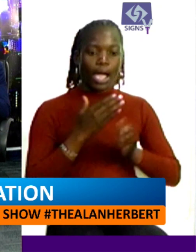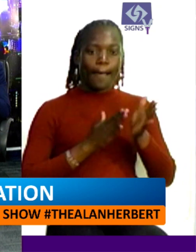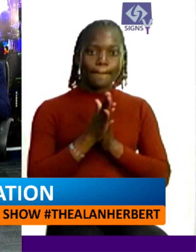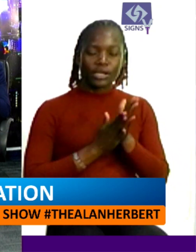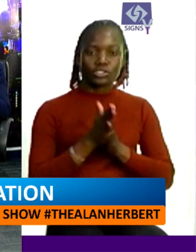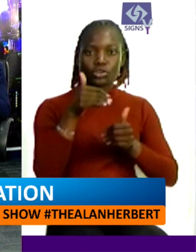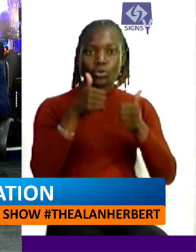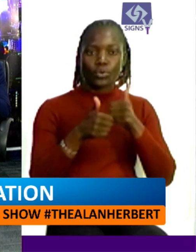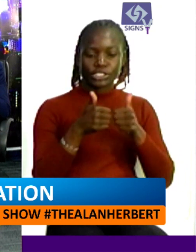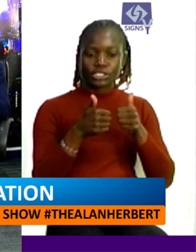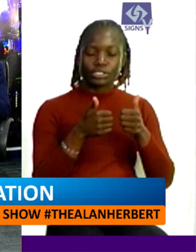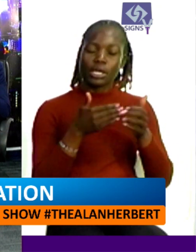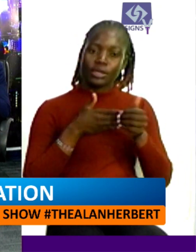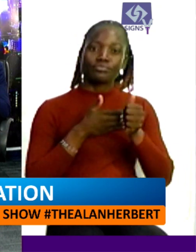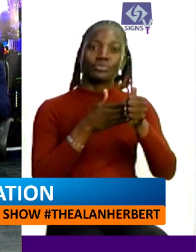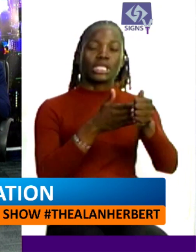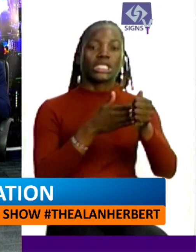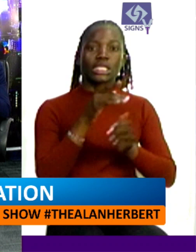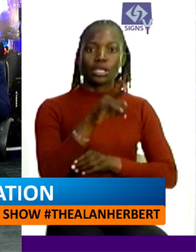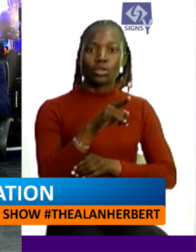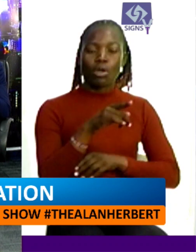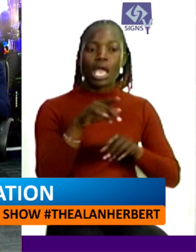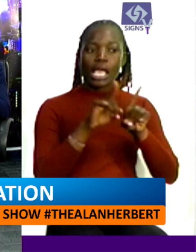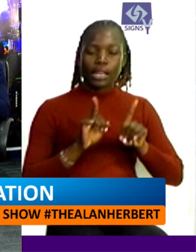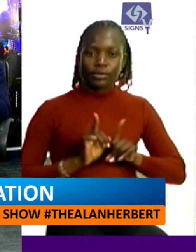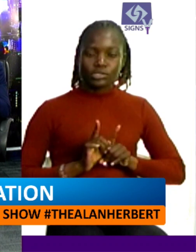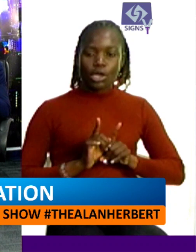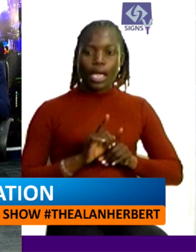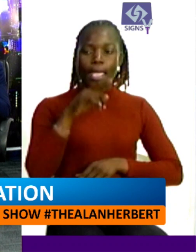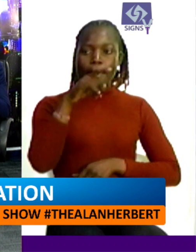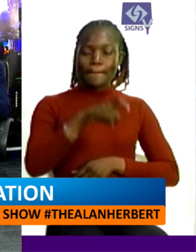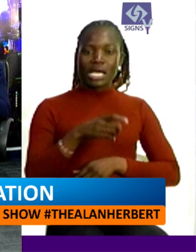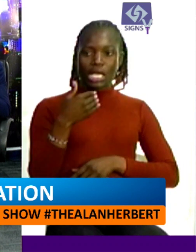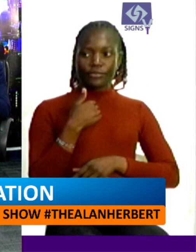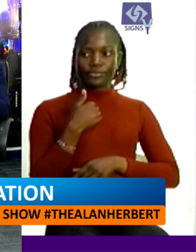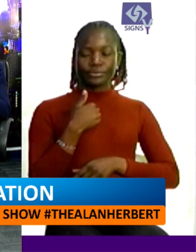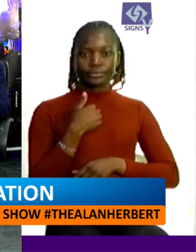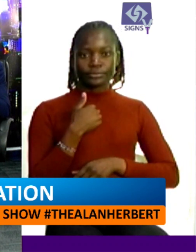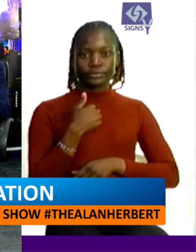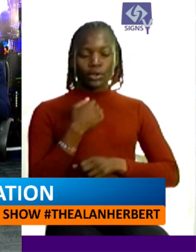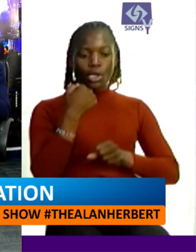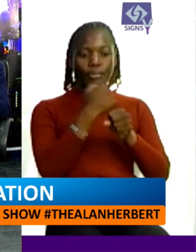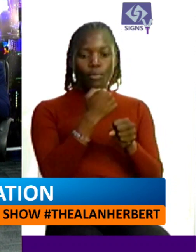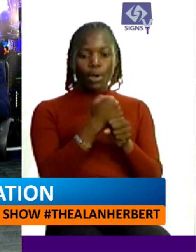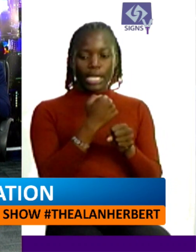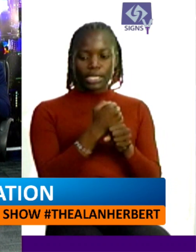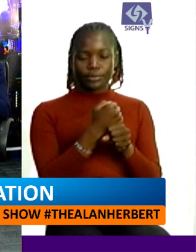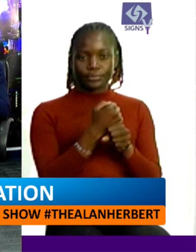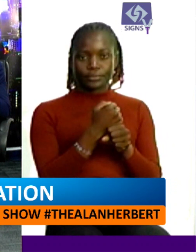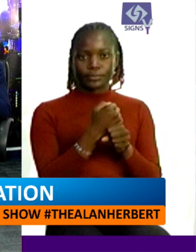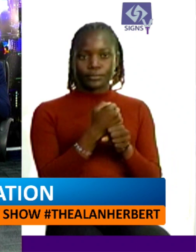is driving you, and you also need to have been working